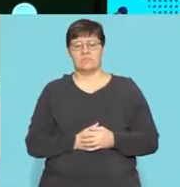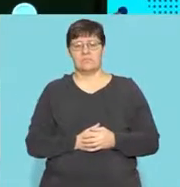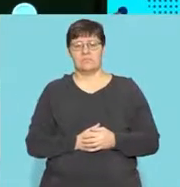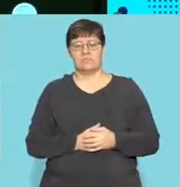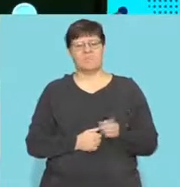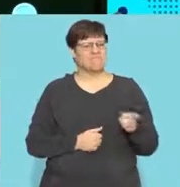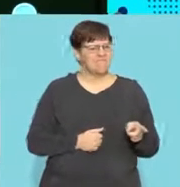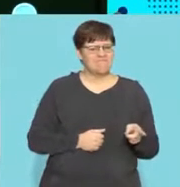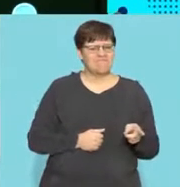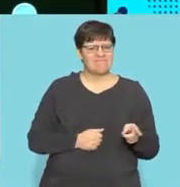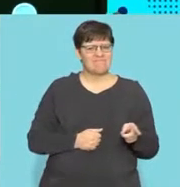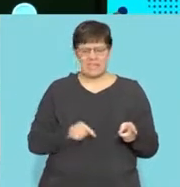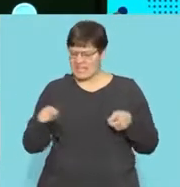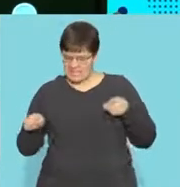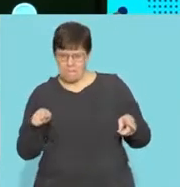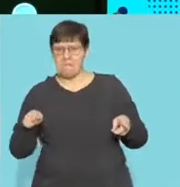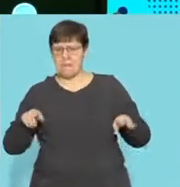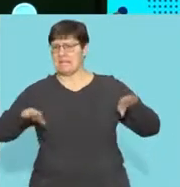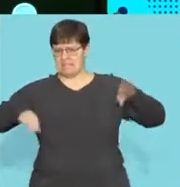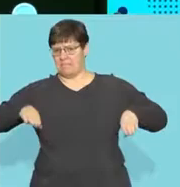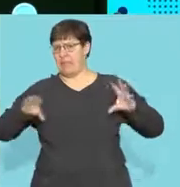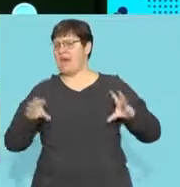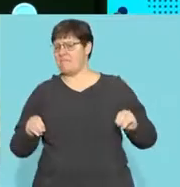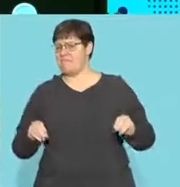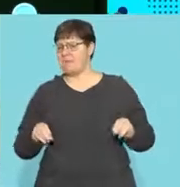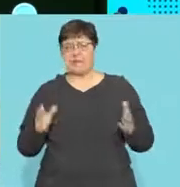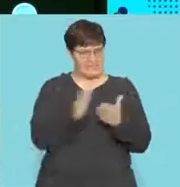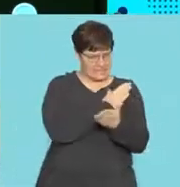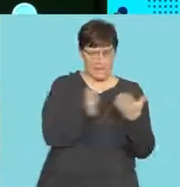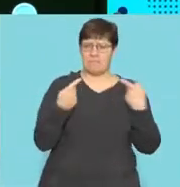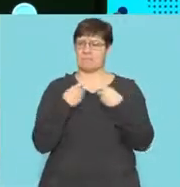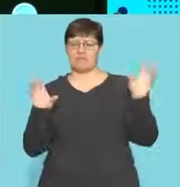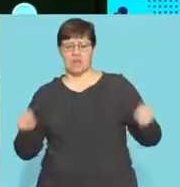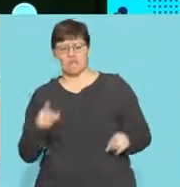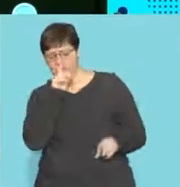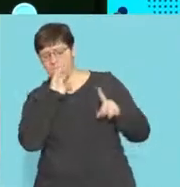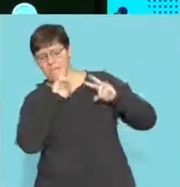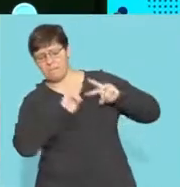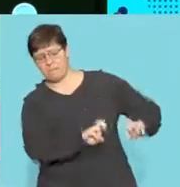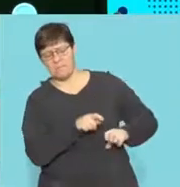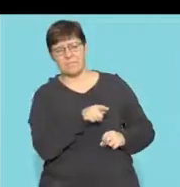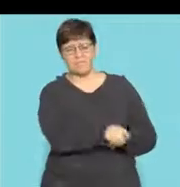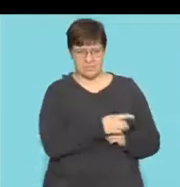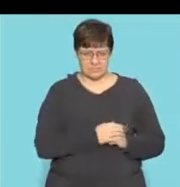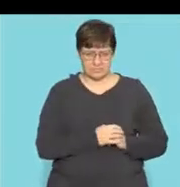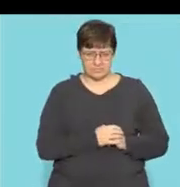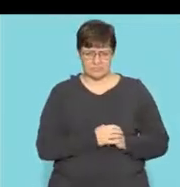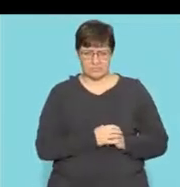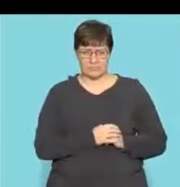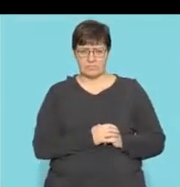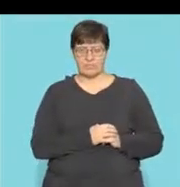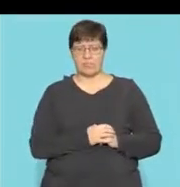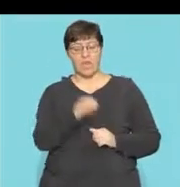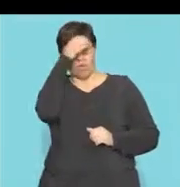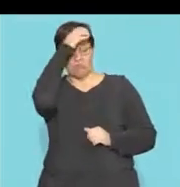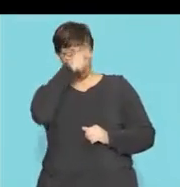there are some things that are common, and we need to go and discover exactly what's happening. So if you look at the concept